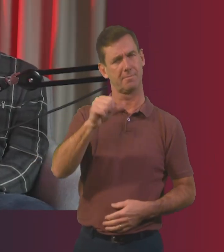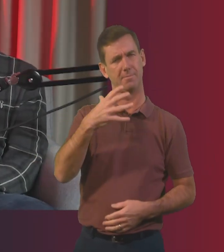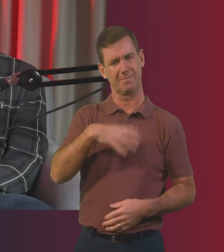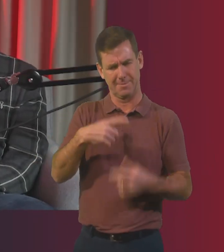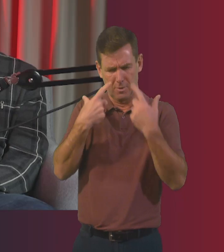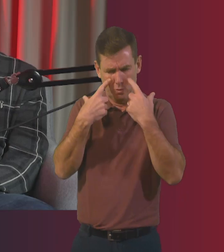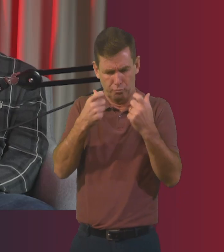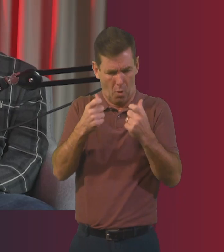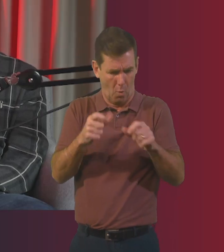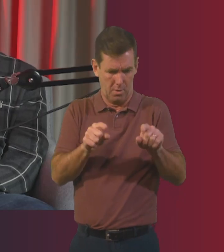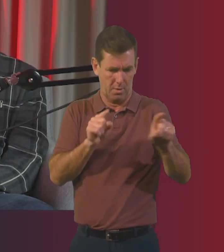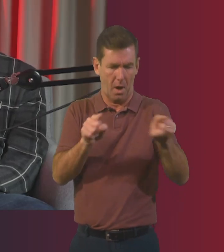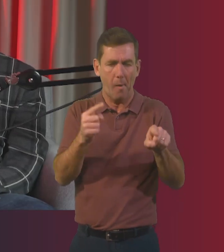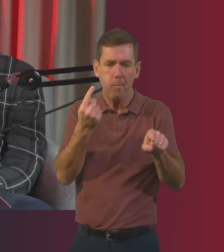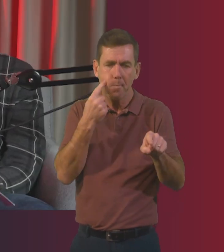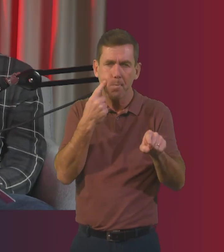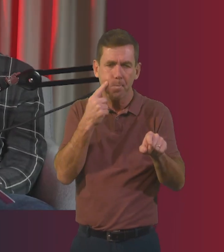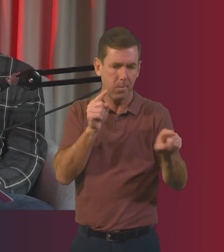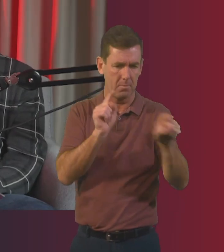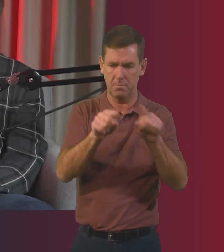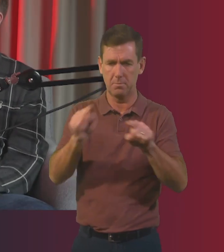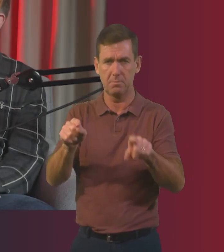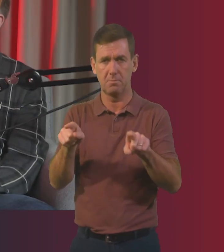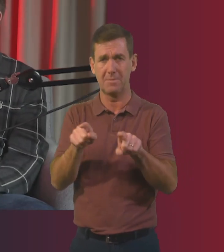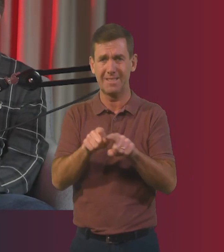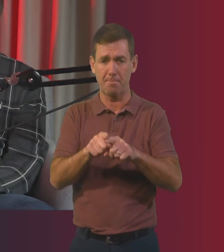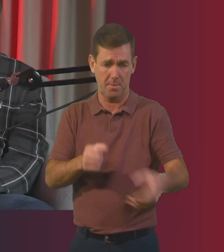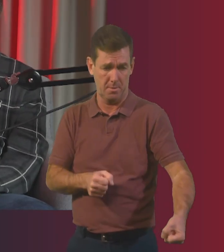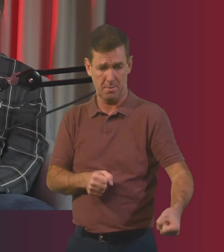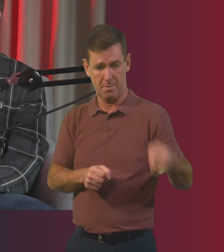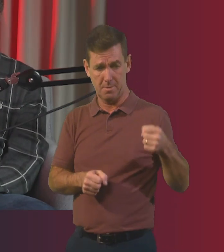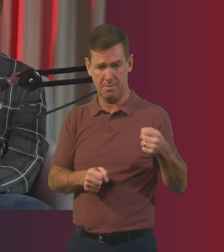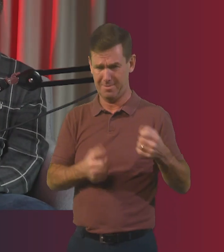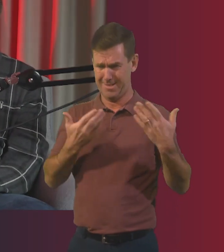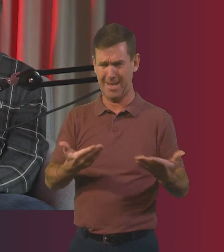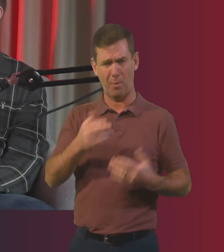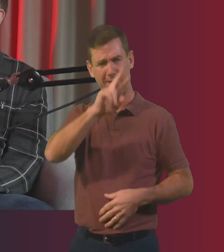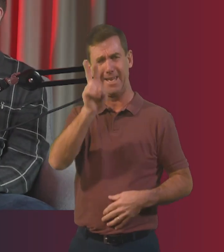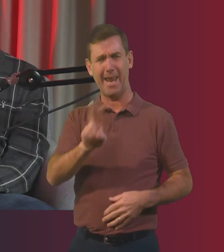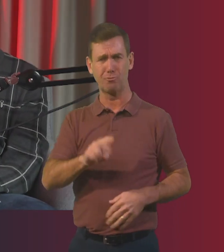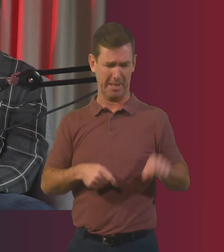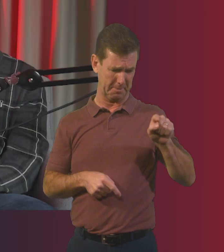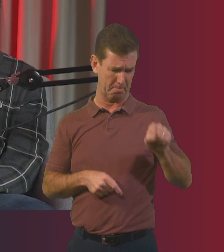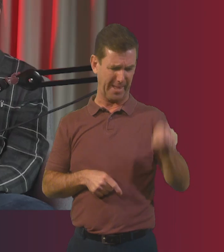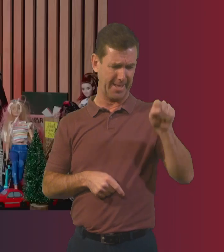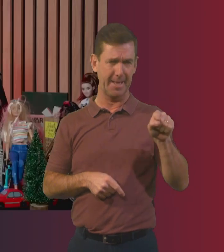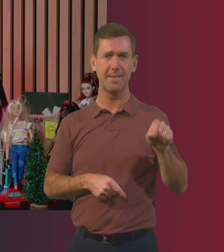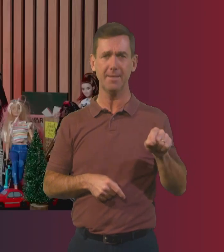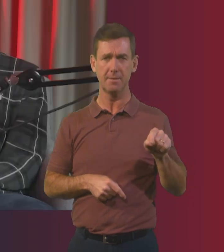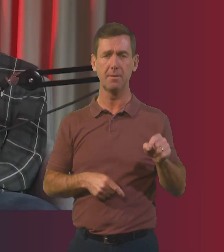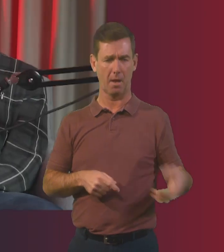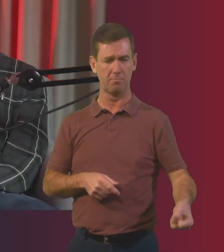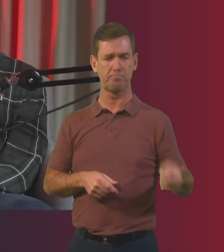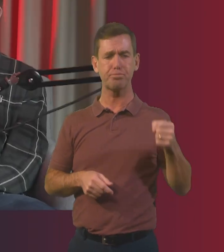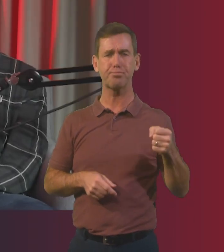controls to be, easy to get to and easy for you to operate. Same with the handbrake. Lots of cars now have electric handbrakes, which is much easier if you're unable to manually lift